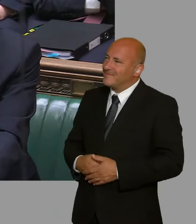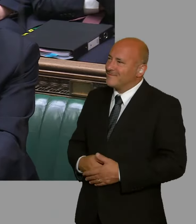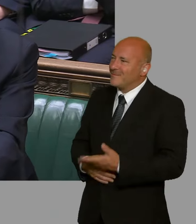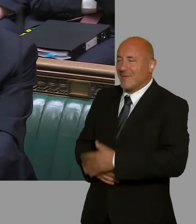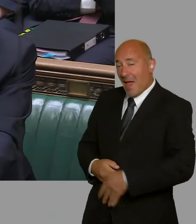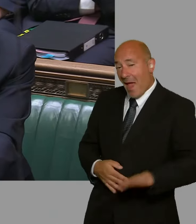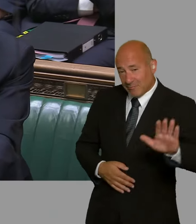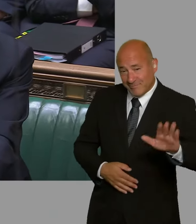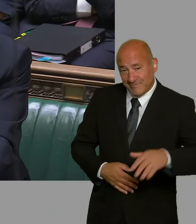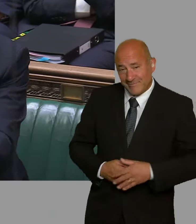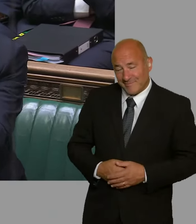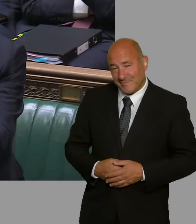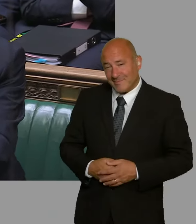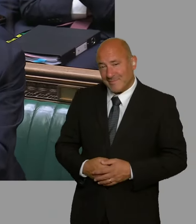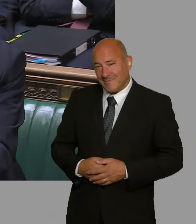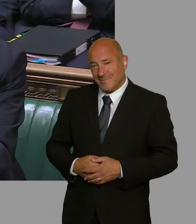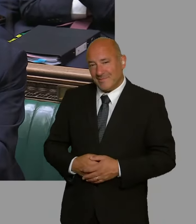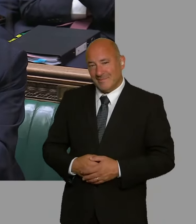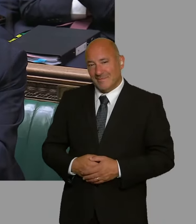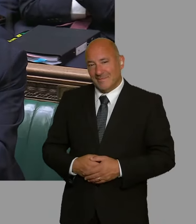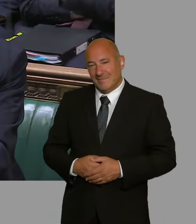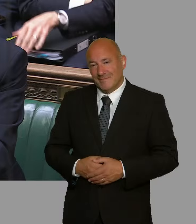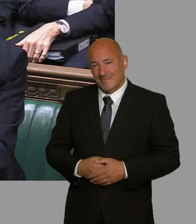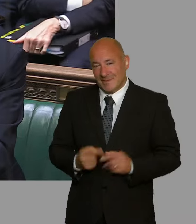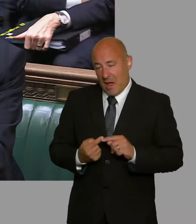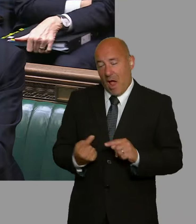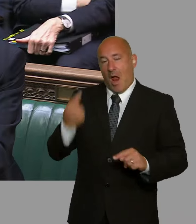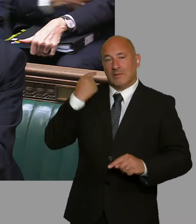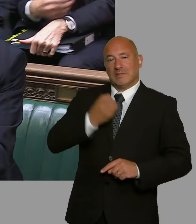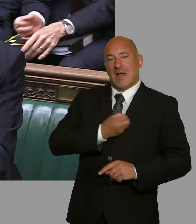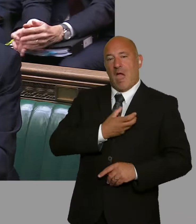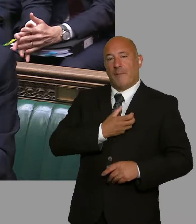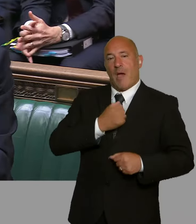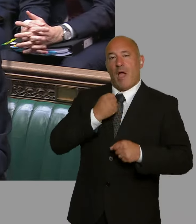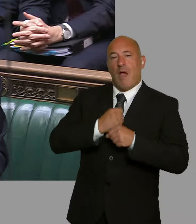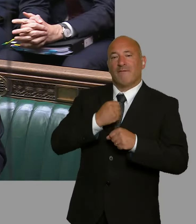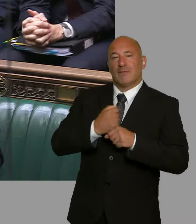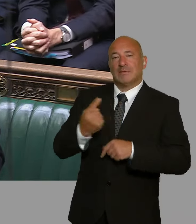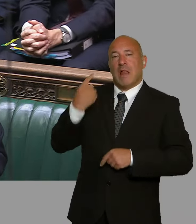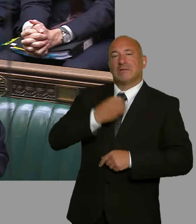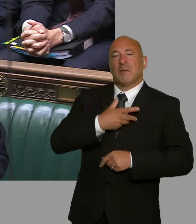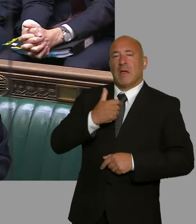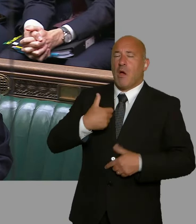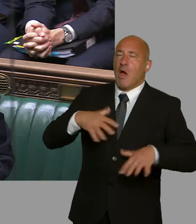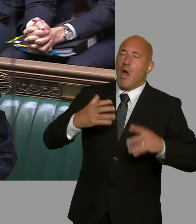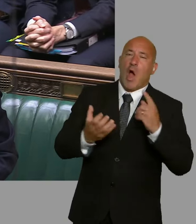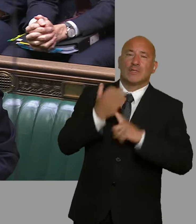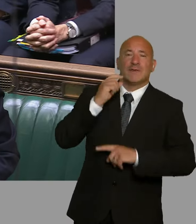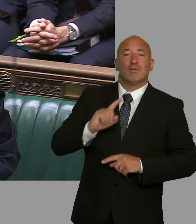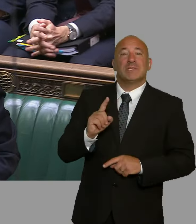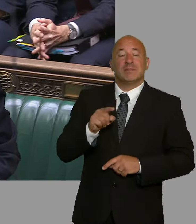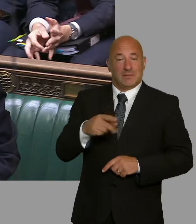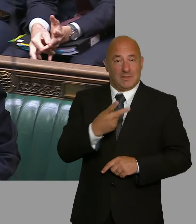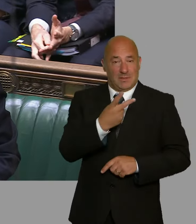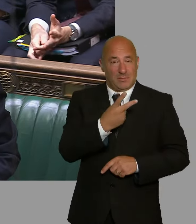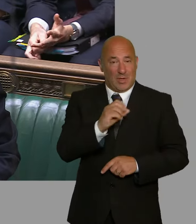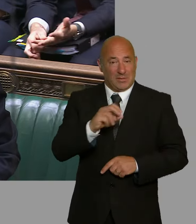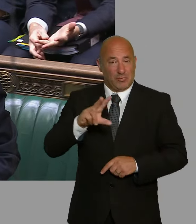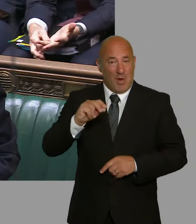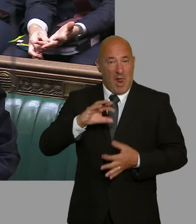Can I pay tribute, given the response, can I pay tribute to the extraordinary contribution of Tessa Jowell to